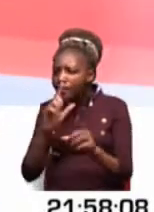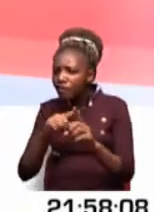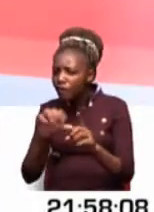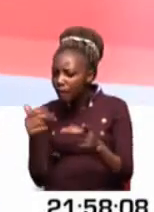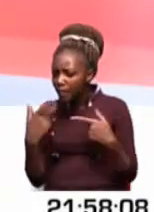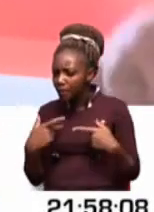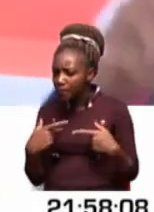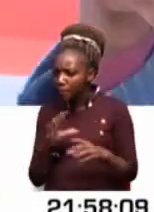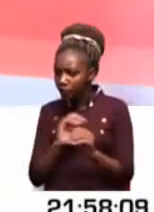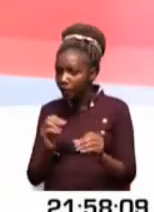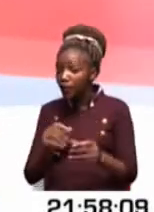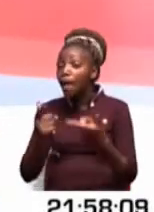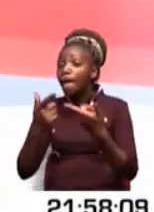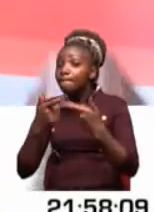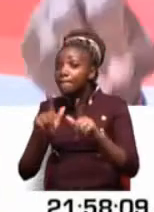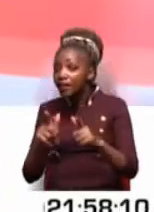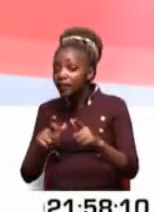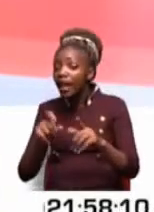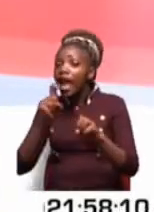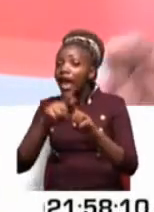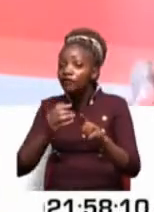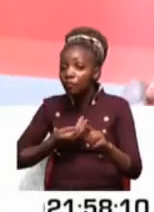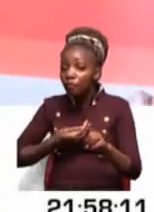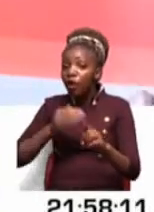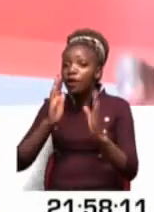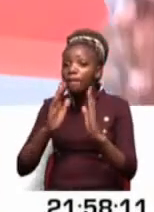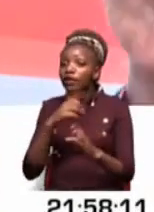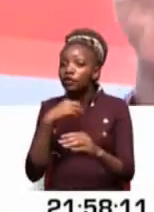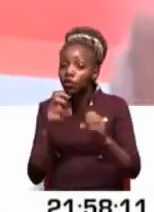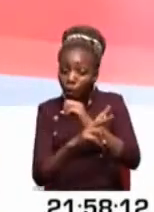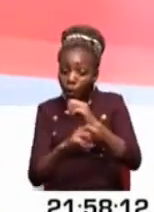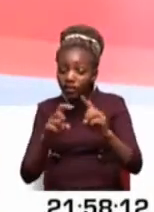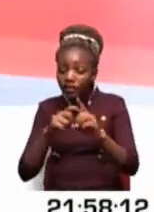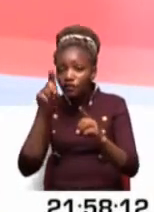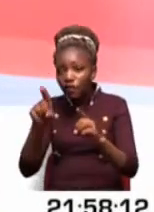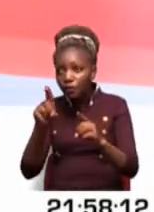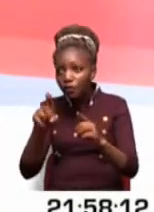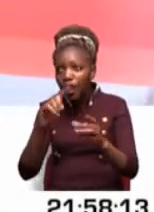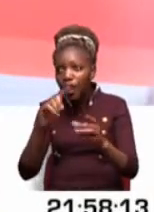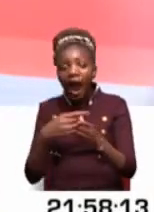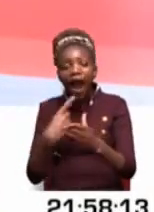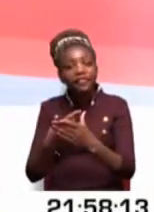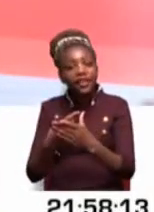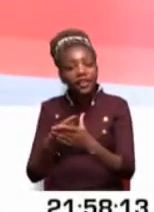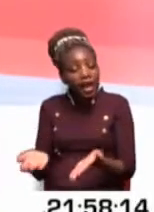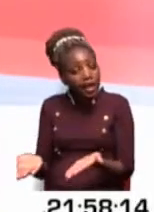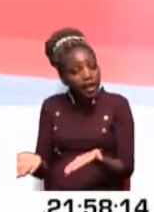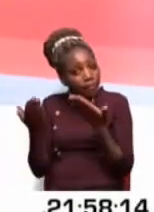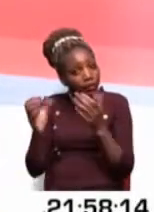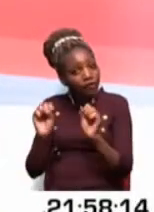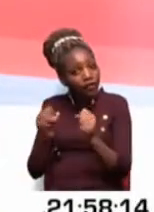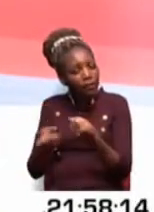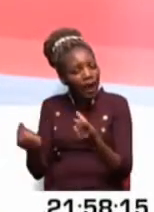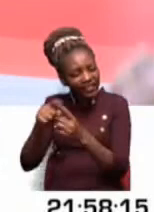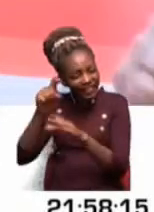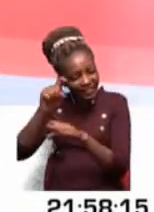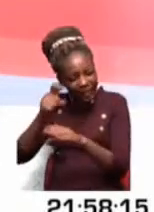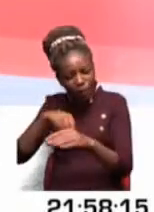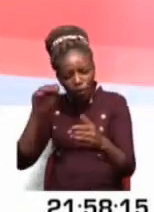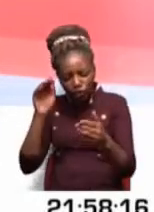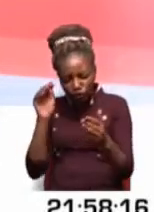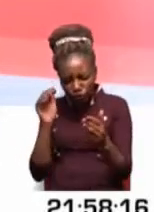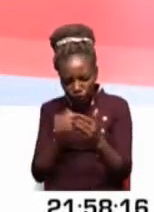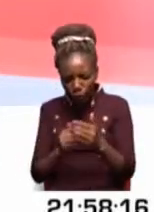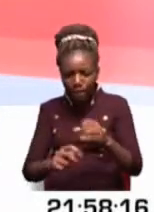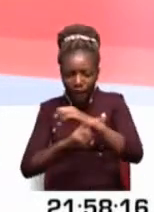The threat is posed by your own person who is stealing from you. Correct. And it will not improve until we all stop stealing. Because every time